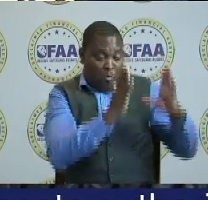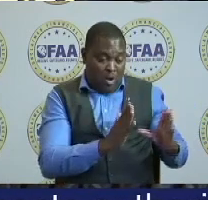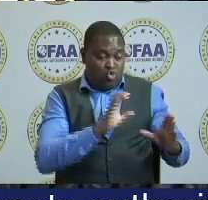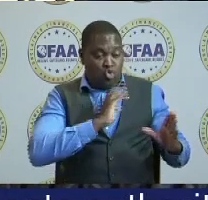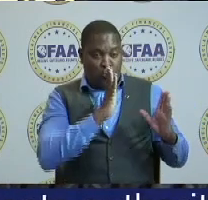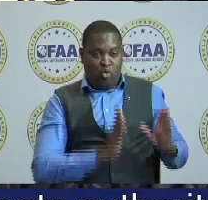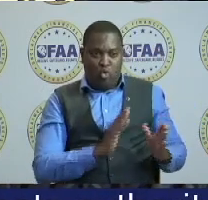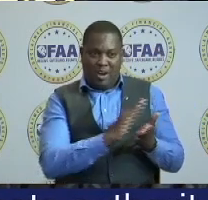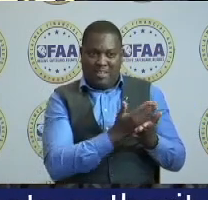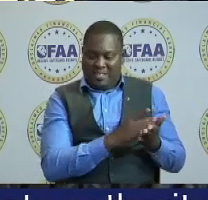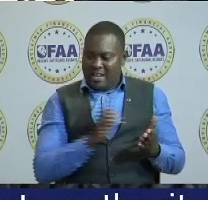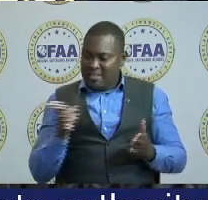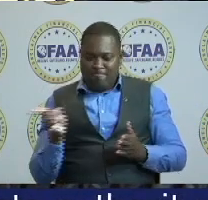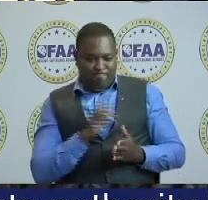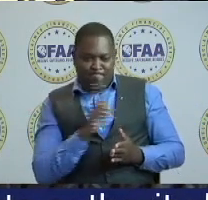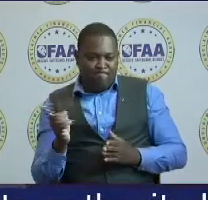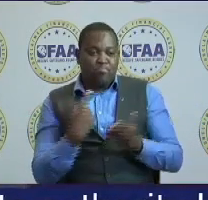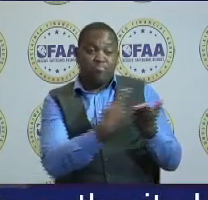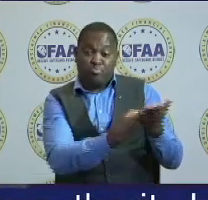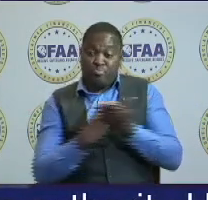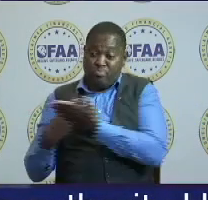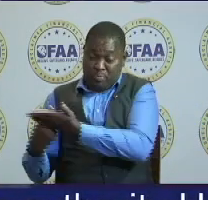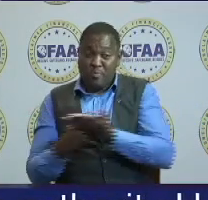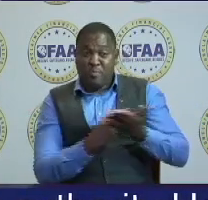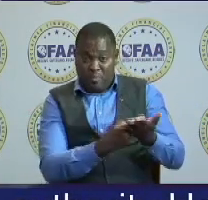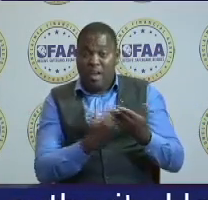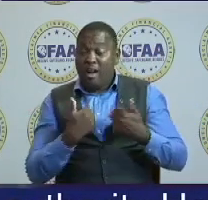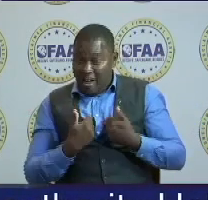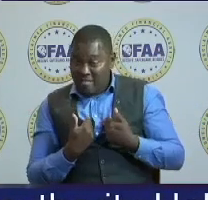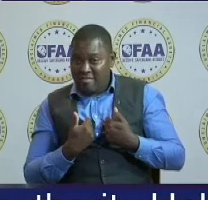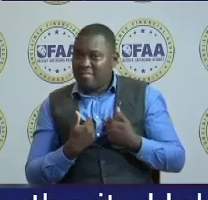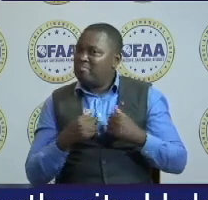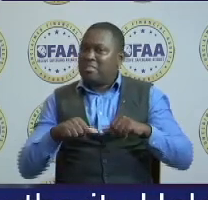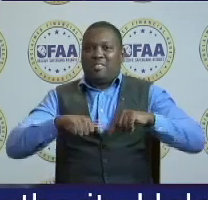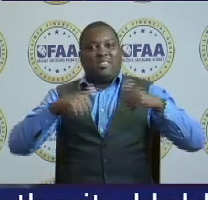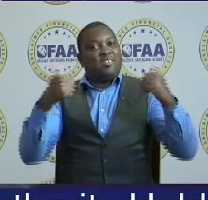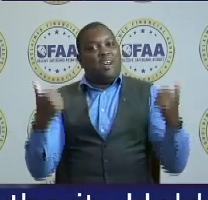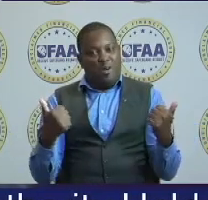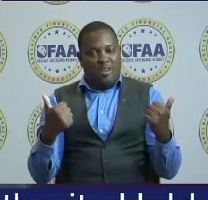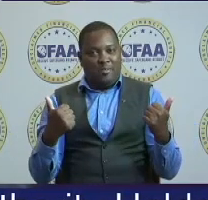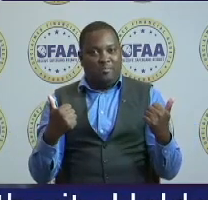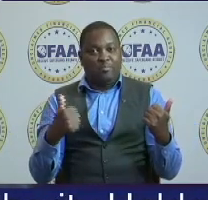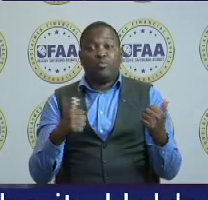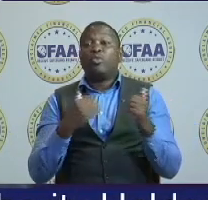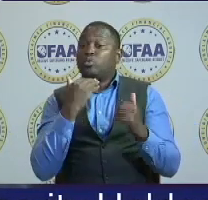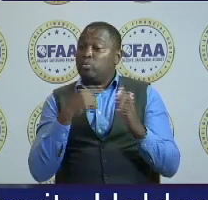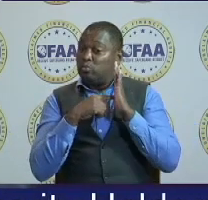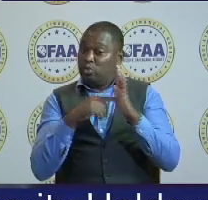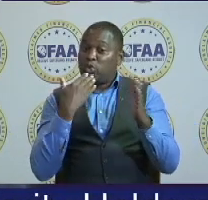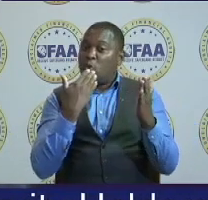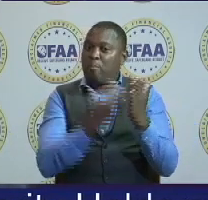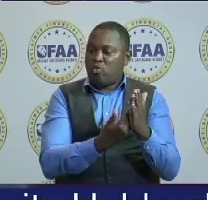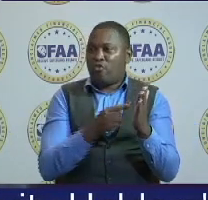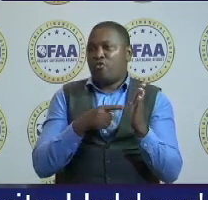these securities until I get in touch with you, or you are buying or selling these securities, then it's a way of the account